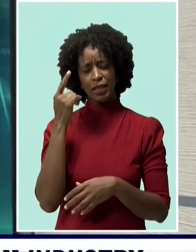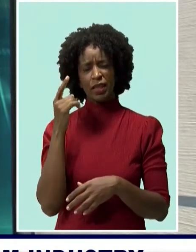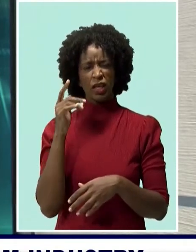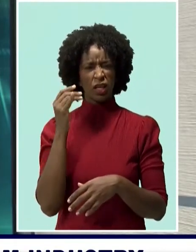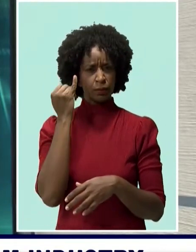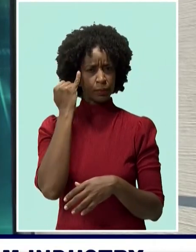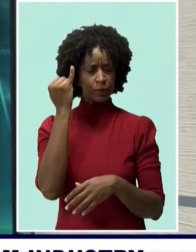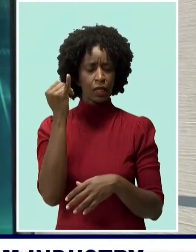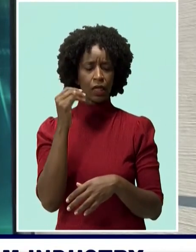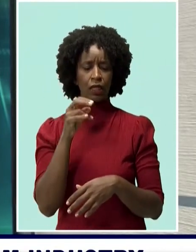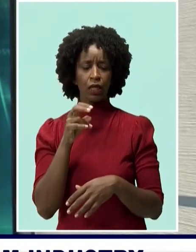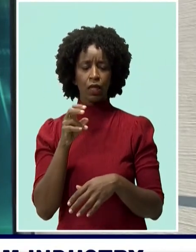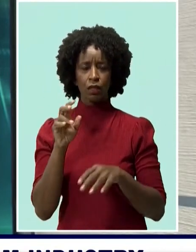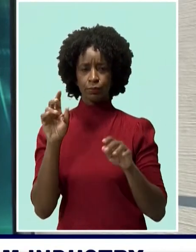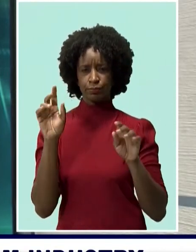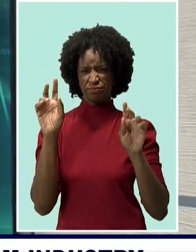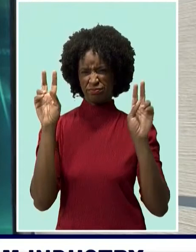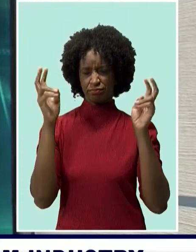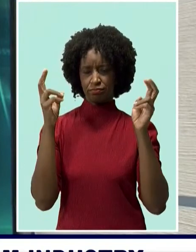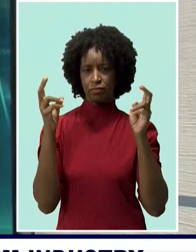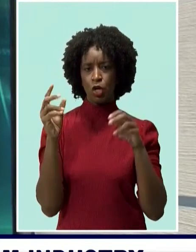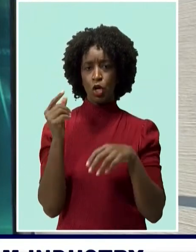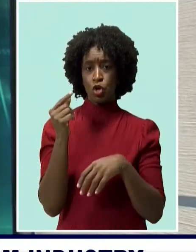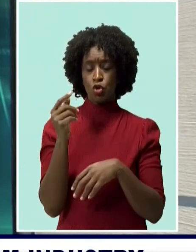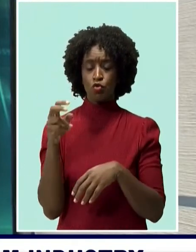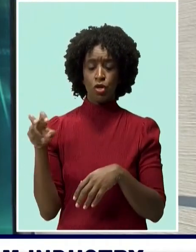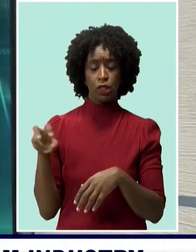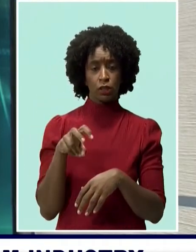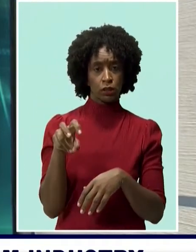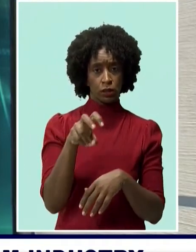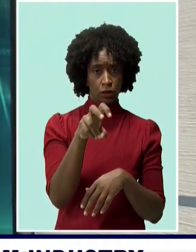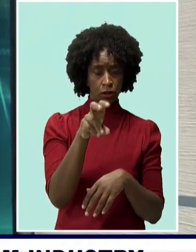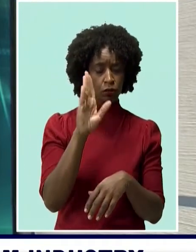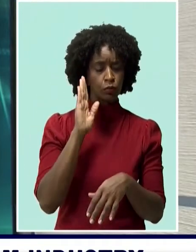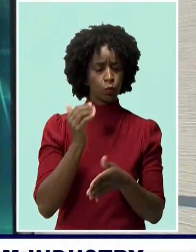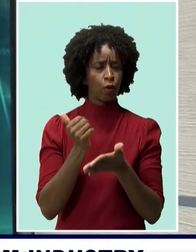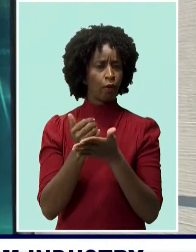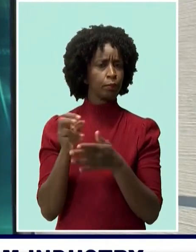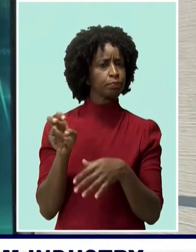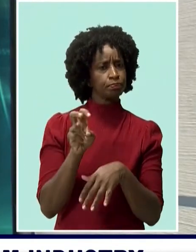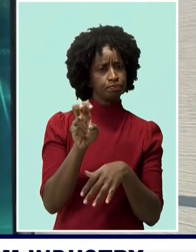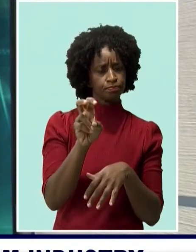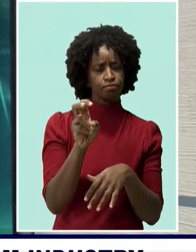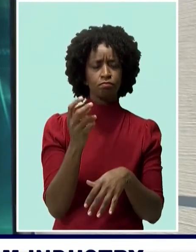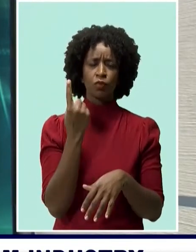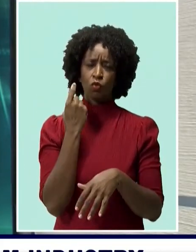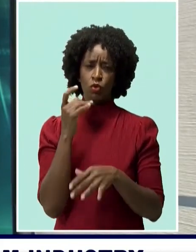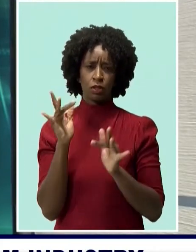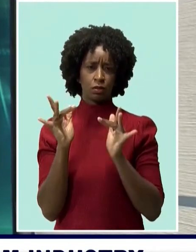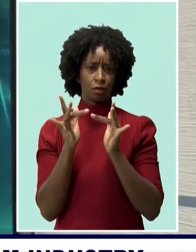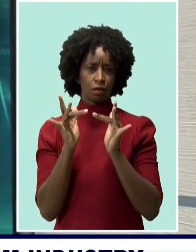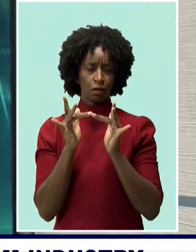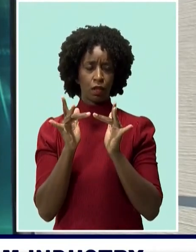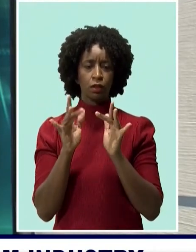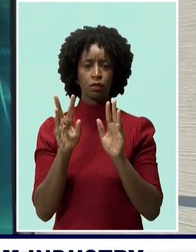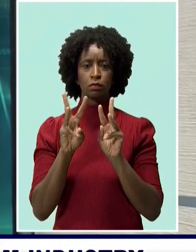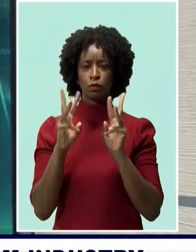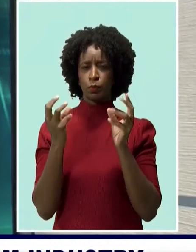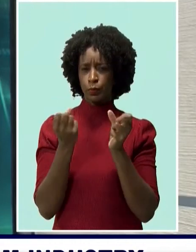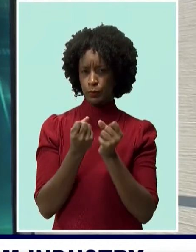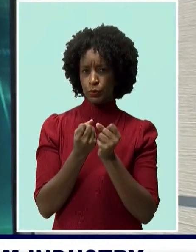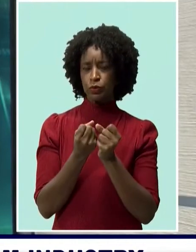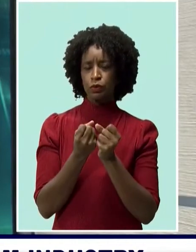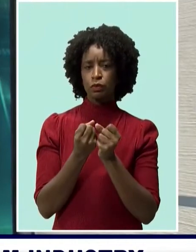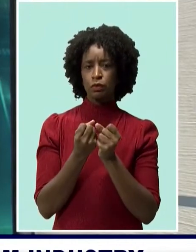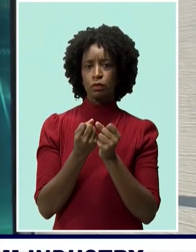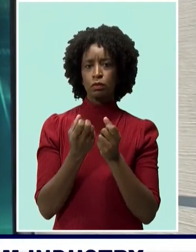communities. Mr. Patel was a panelist on the Barbados Hotel and Tourism Association's webinar, Increasing Local Ownership in Tourism, Is